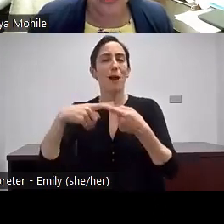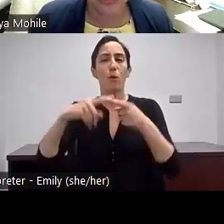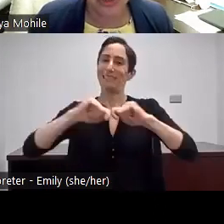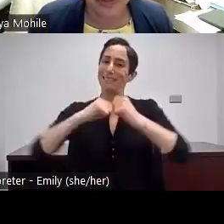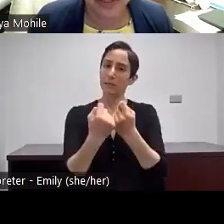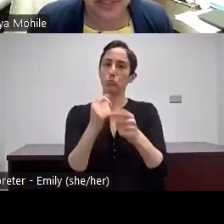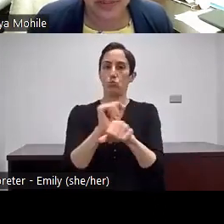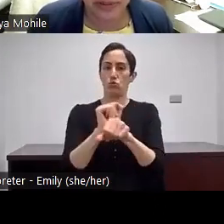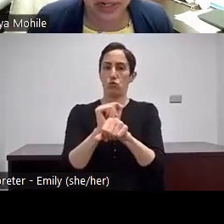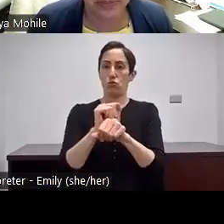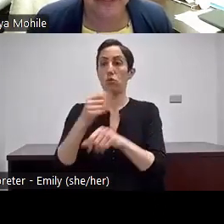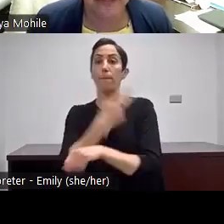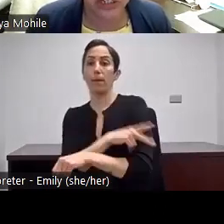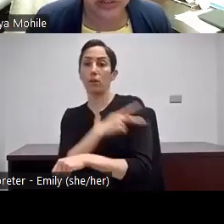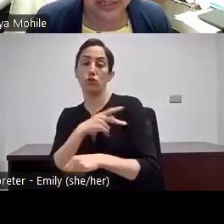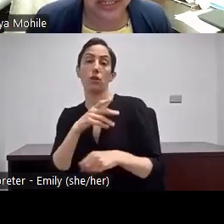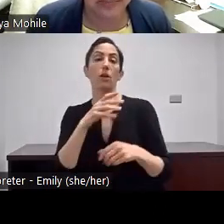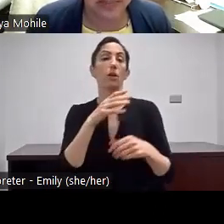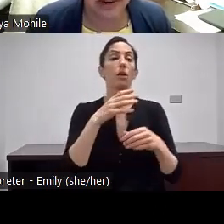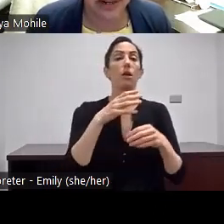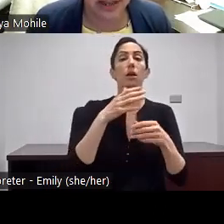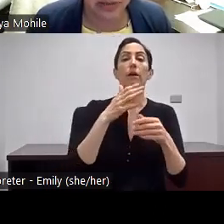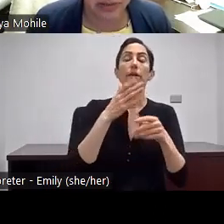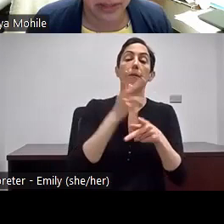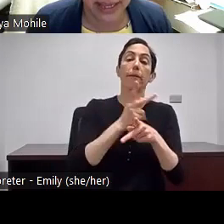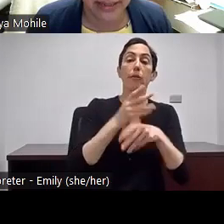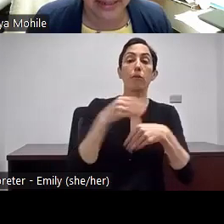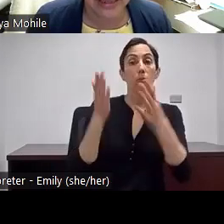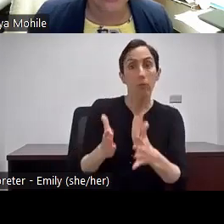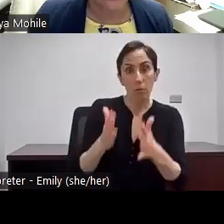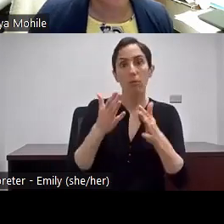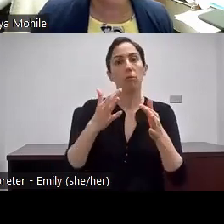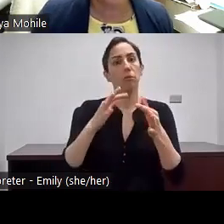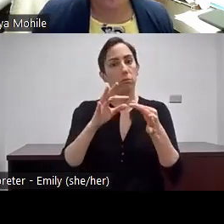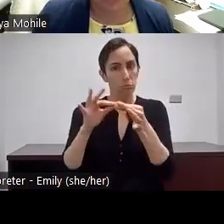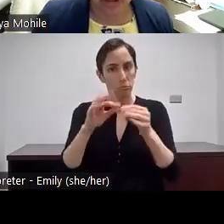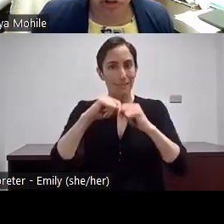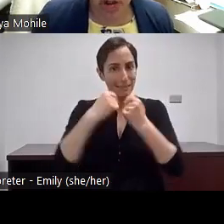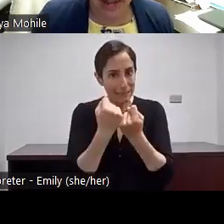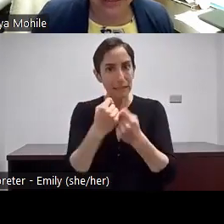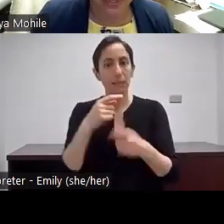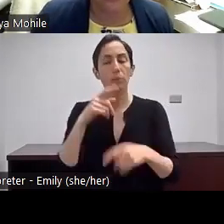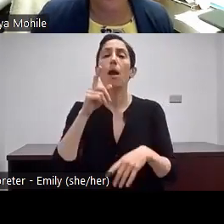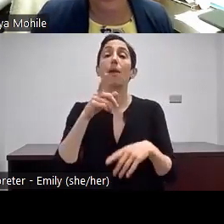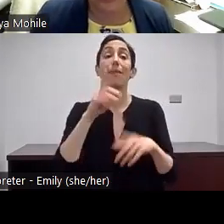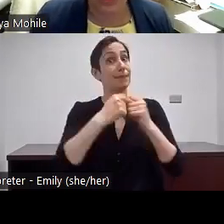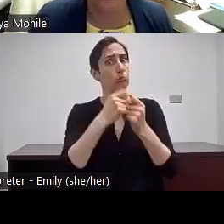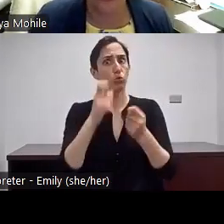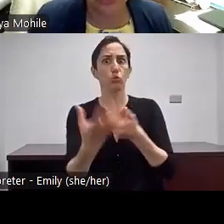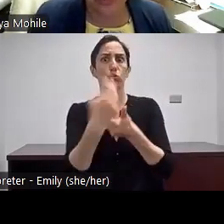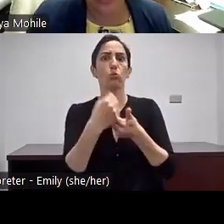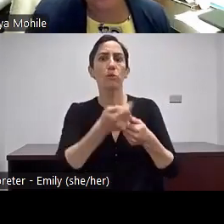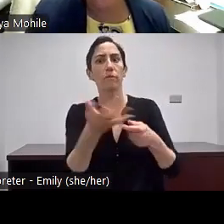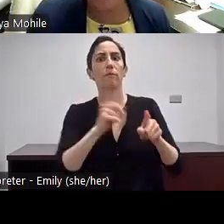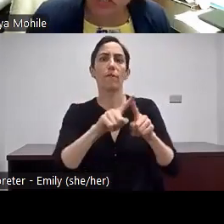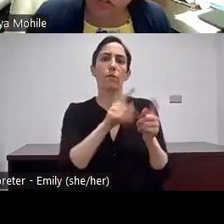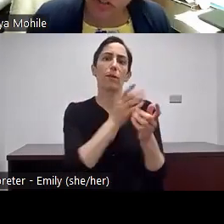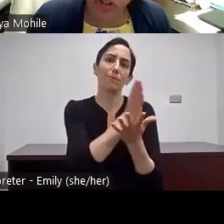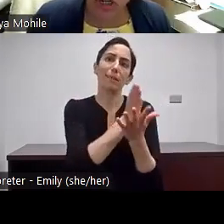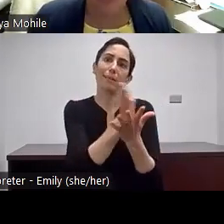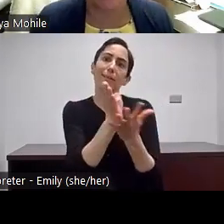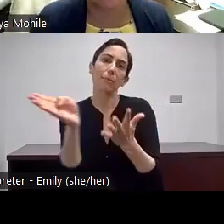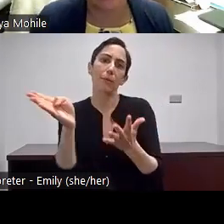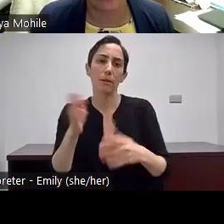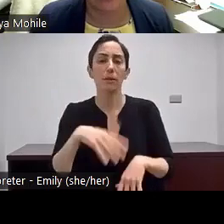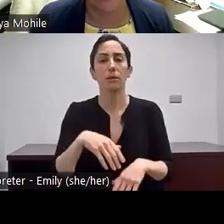with interdisciplinary professional teams carrying out the plan. Goals should be tracked. And if there's changes, those changes